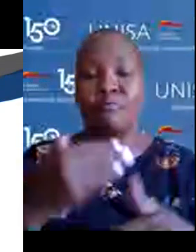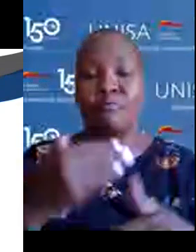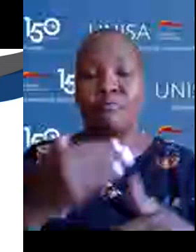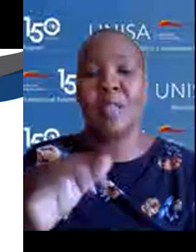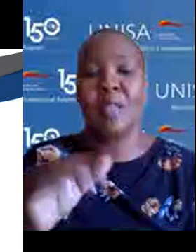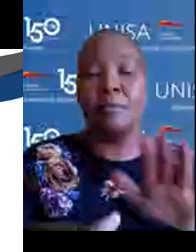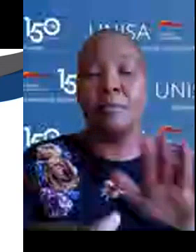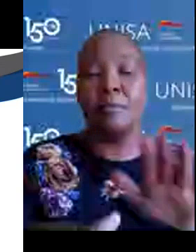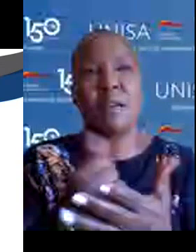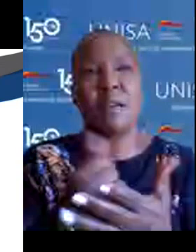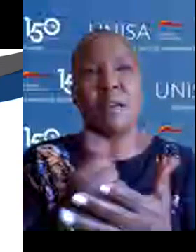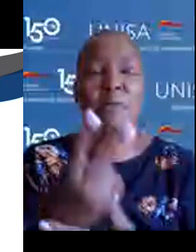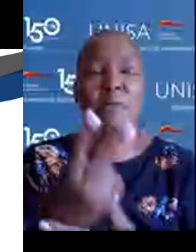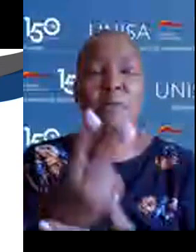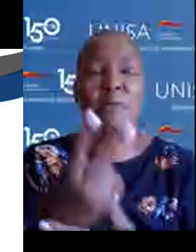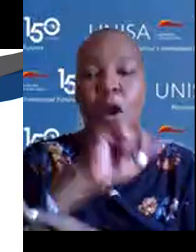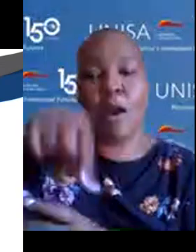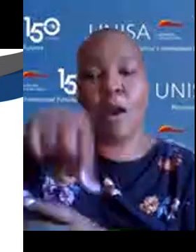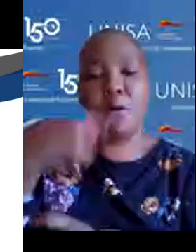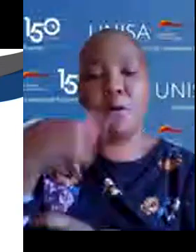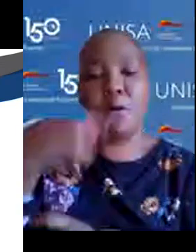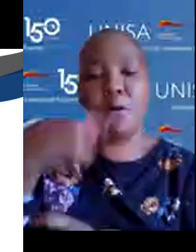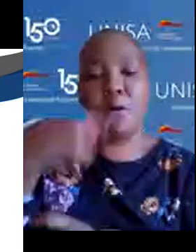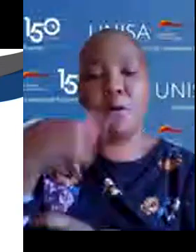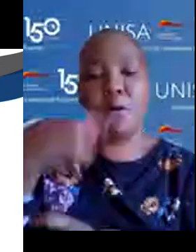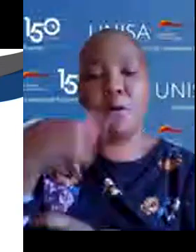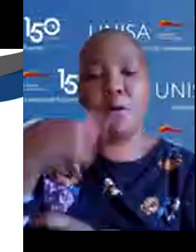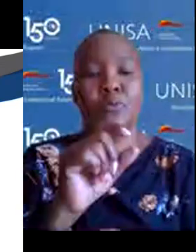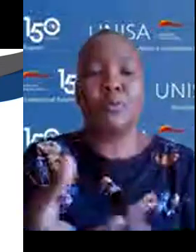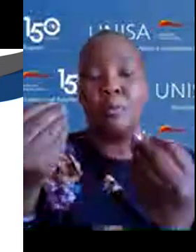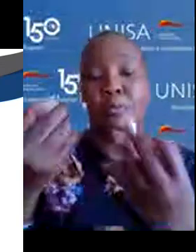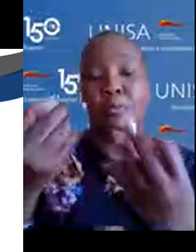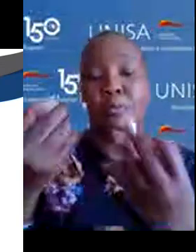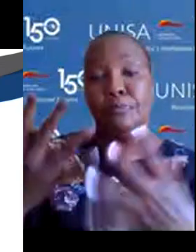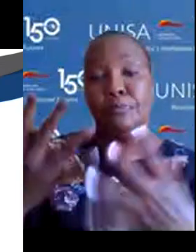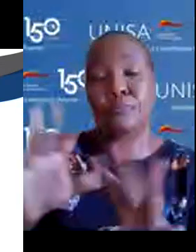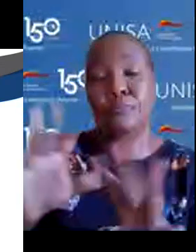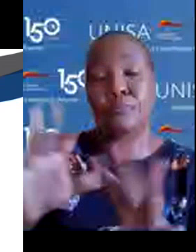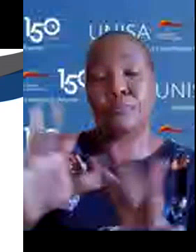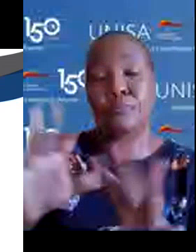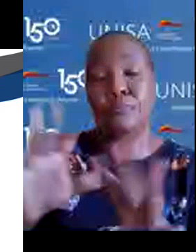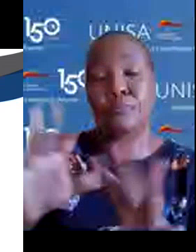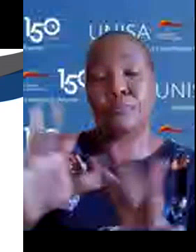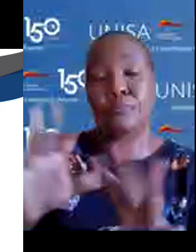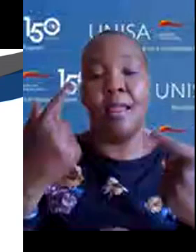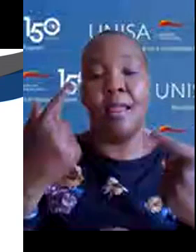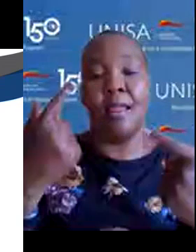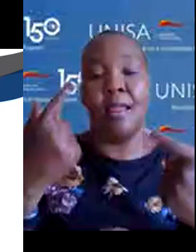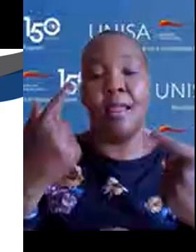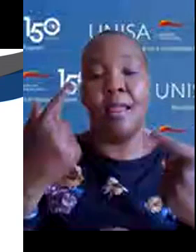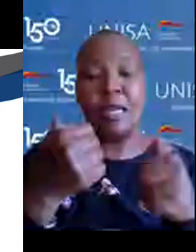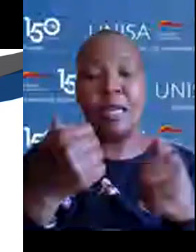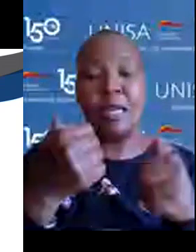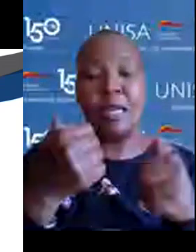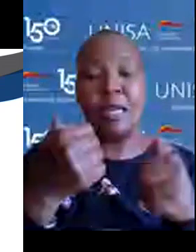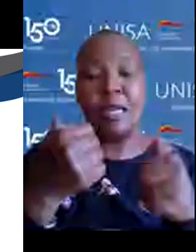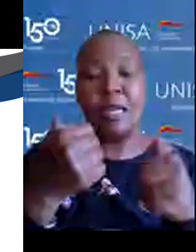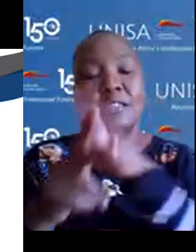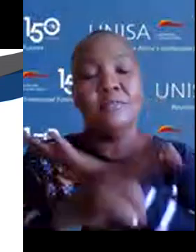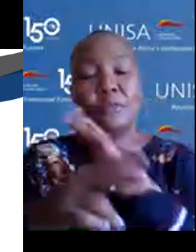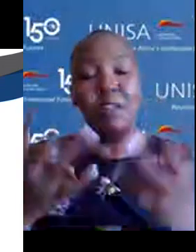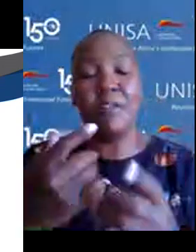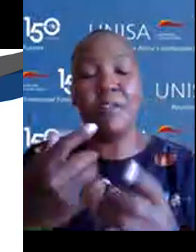up to 24 hours for you to get your MyLife email account. So please have a look at that video if you have not done this